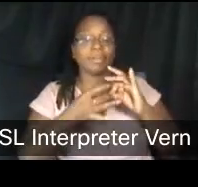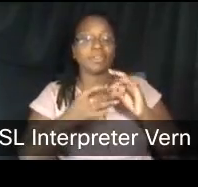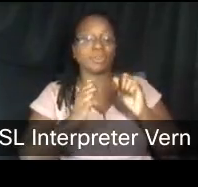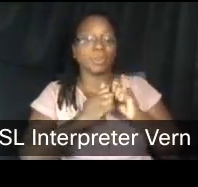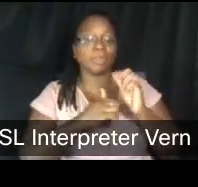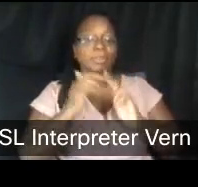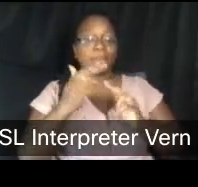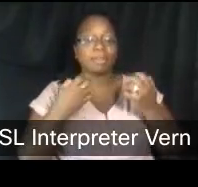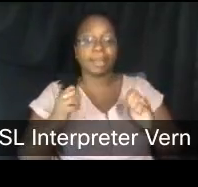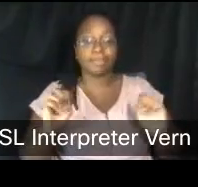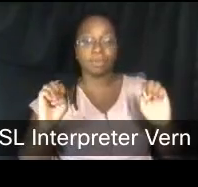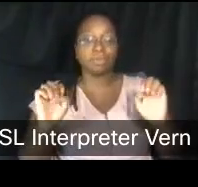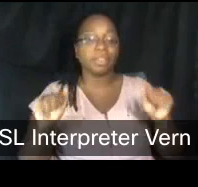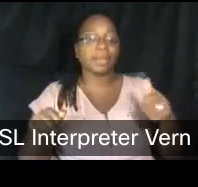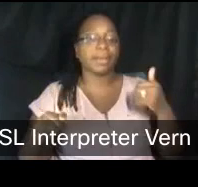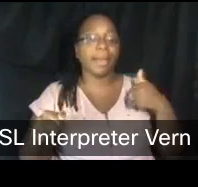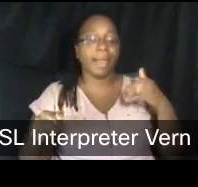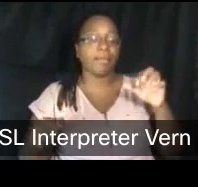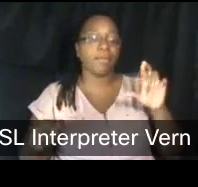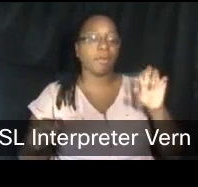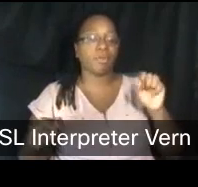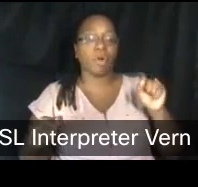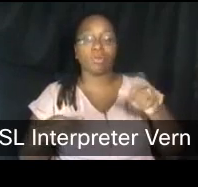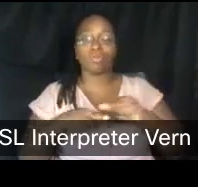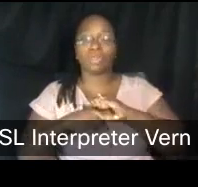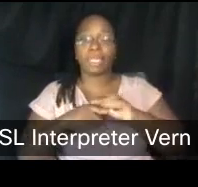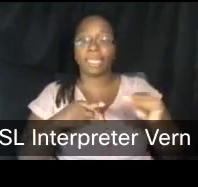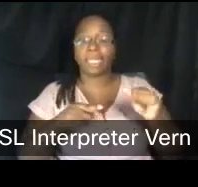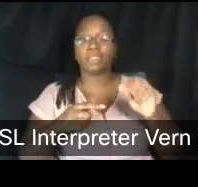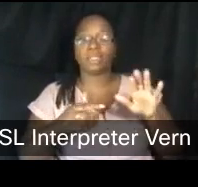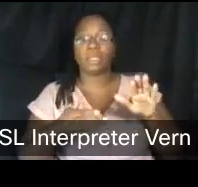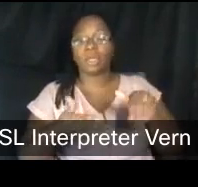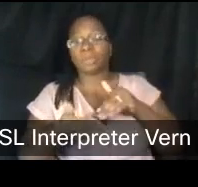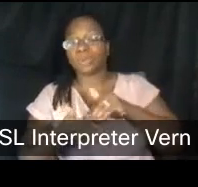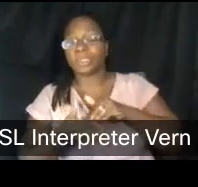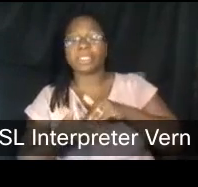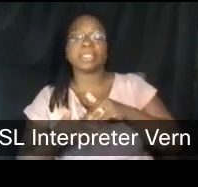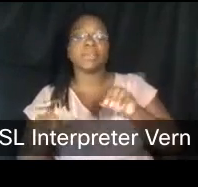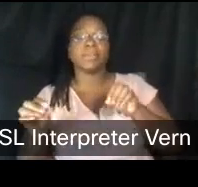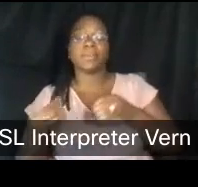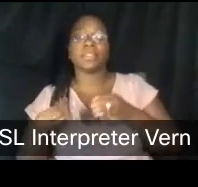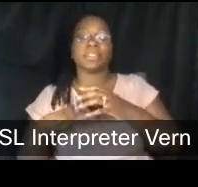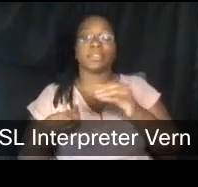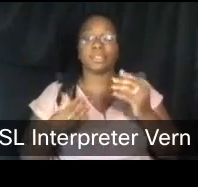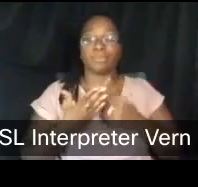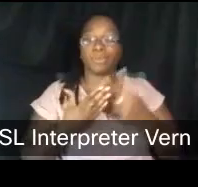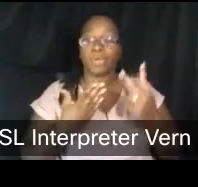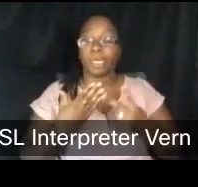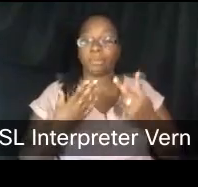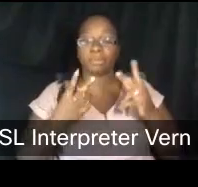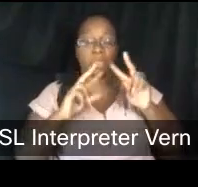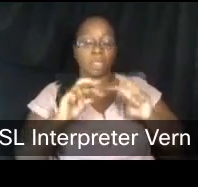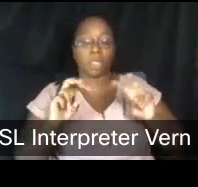between organizations and programs to look at the intersections and impacts of mental health, domestic violence,